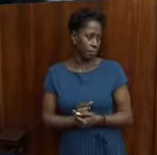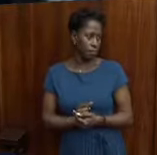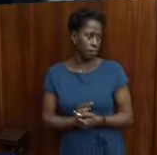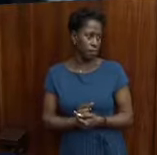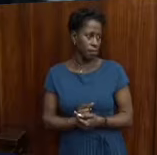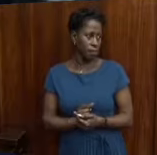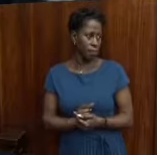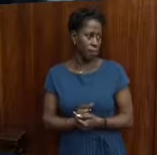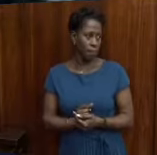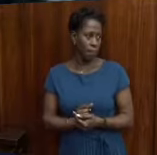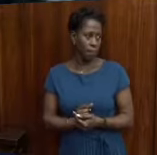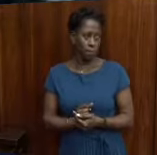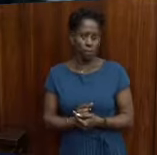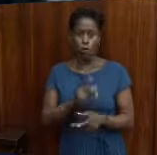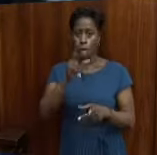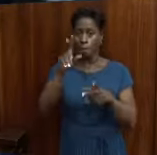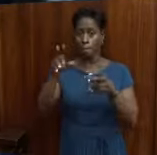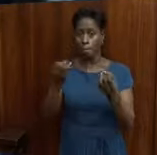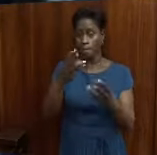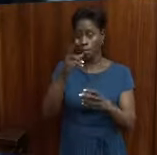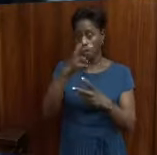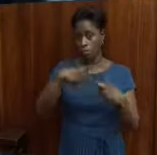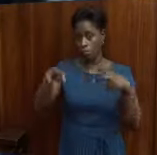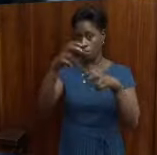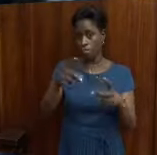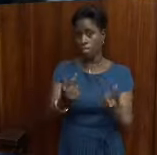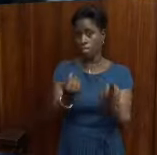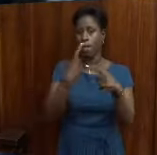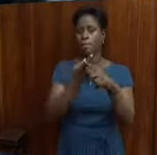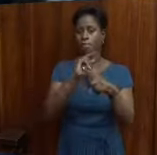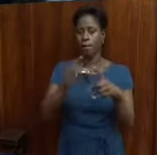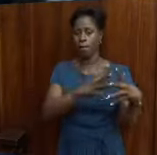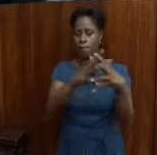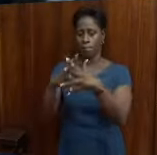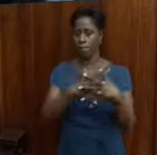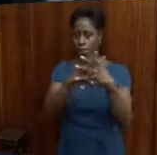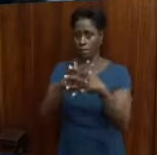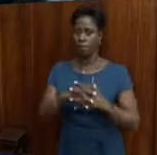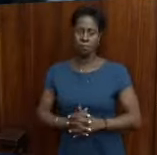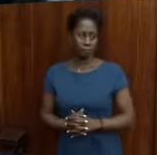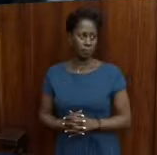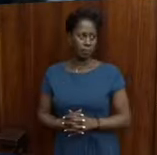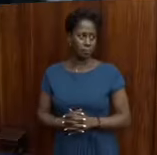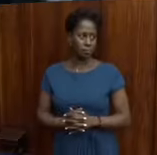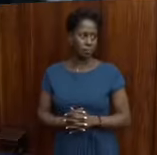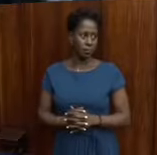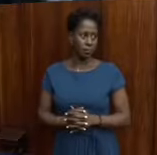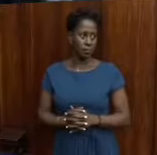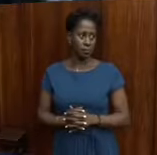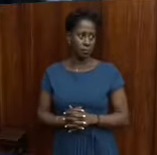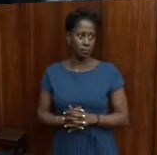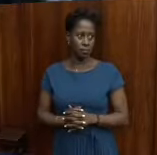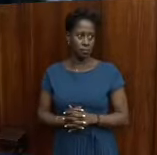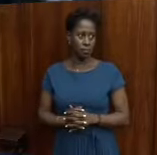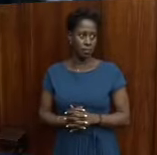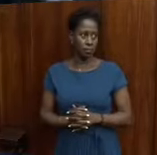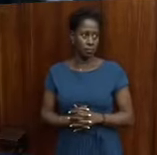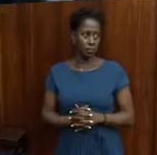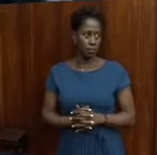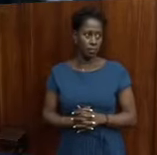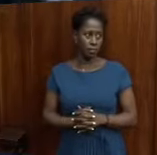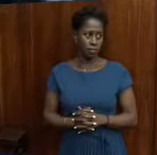for 76.4% of total stayover arrivals. Mr. Speaker, during 2021, there was significant pickup